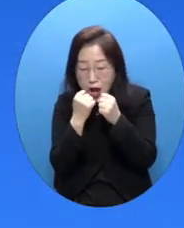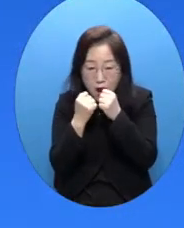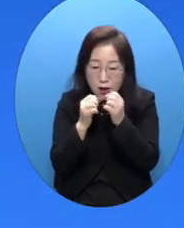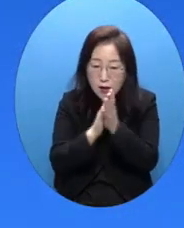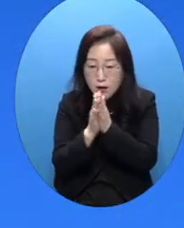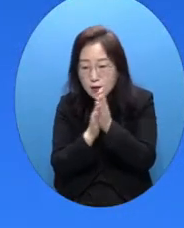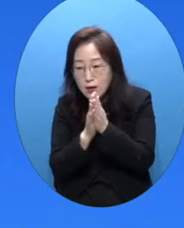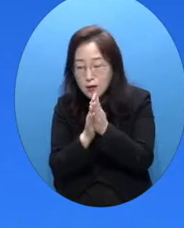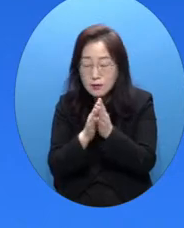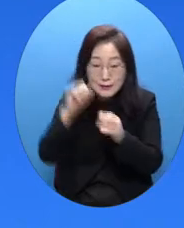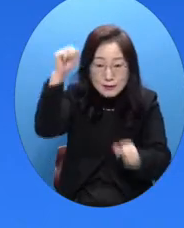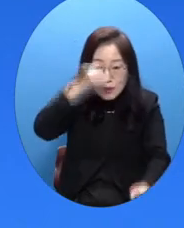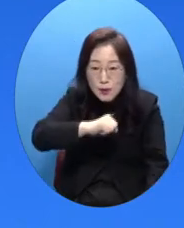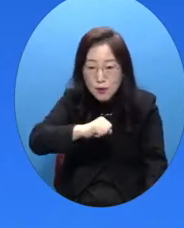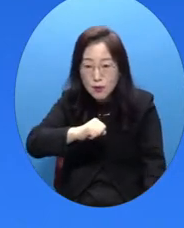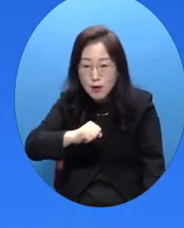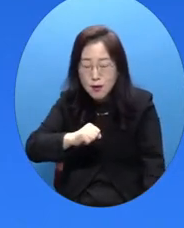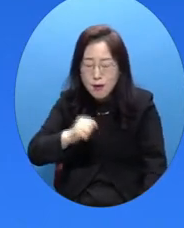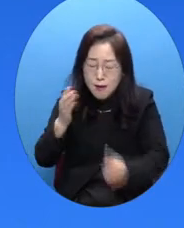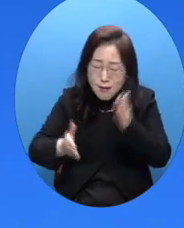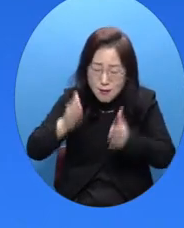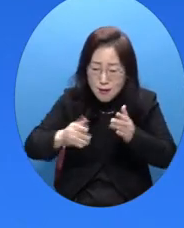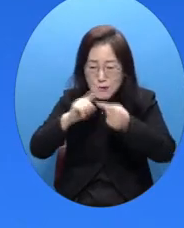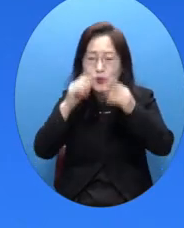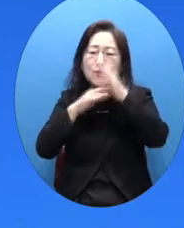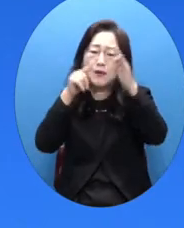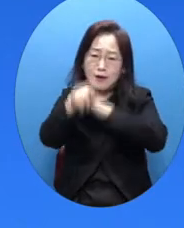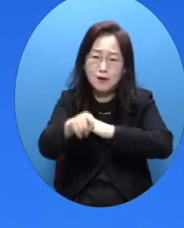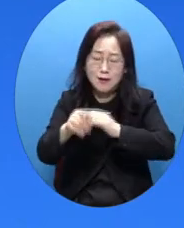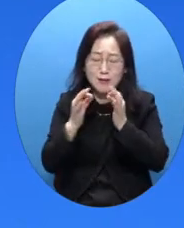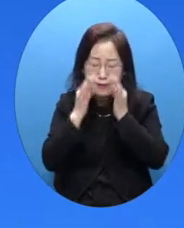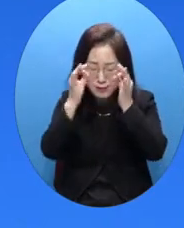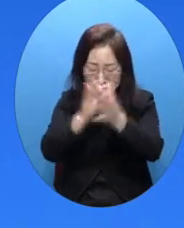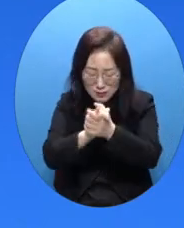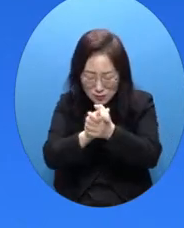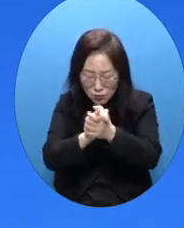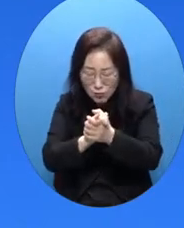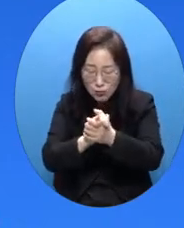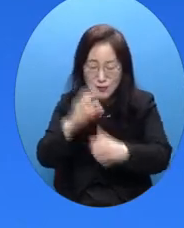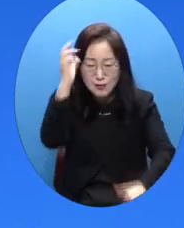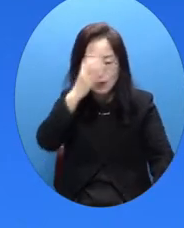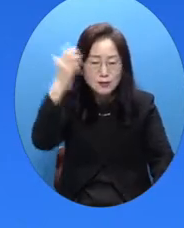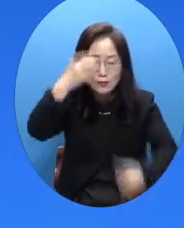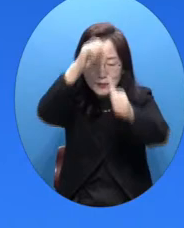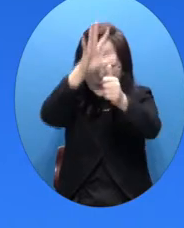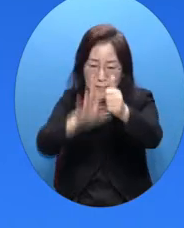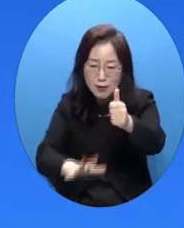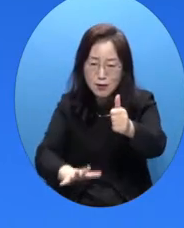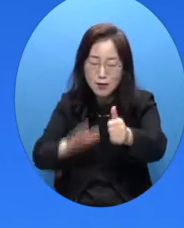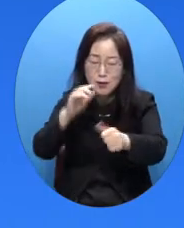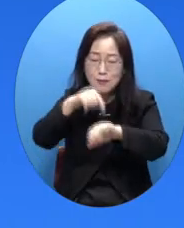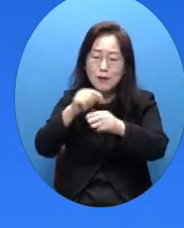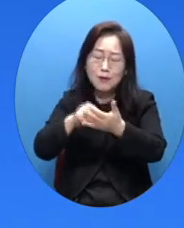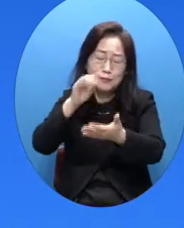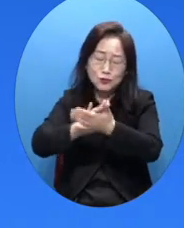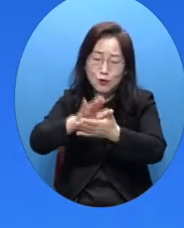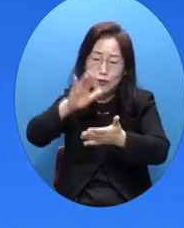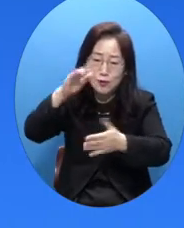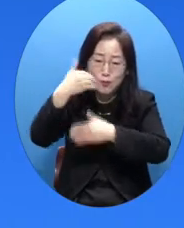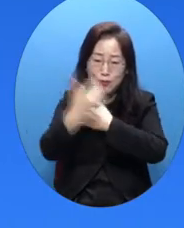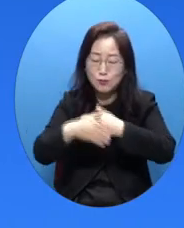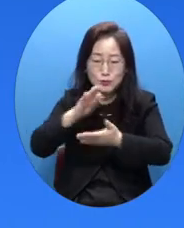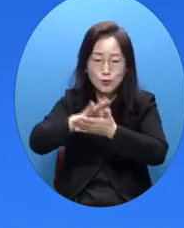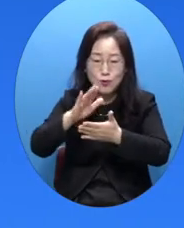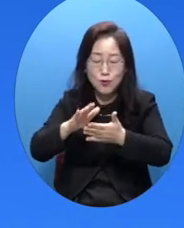again looking at myself eating this garbage but I was still thankful to God for giving me